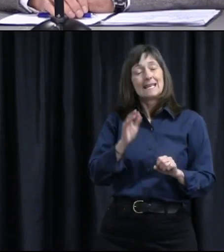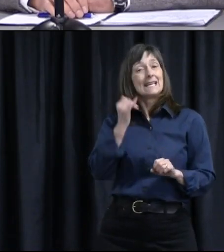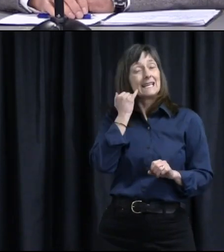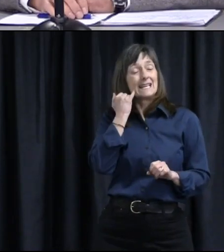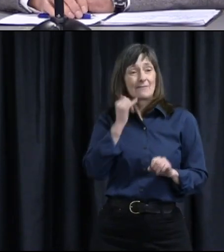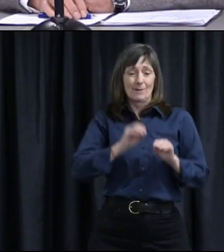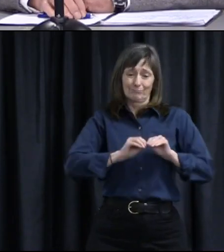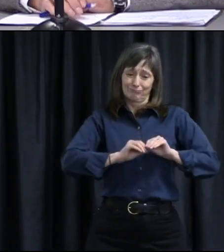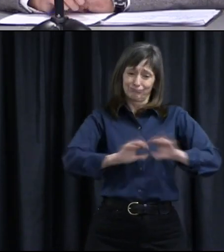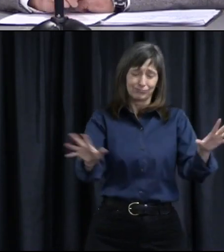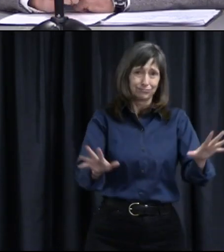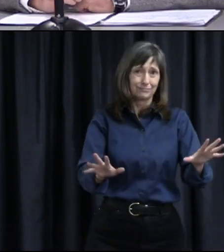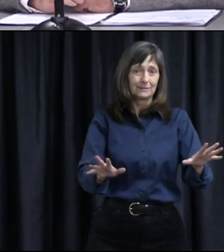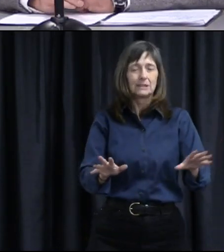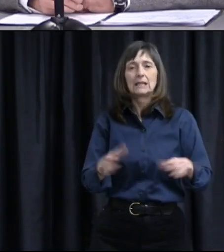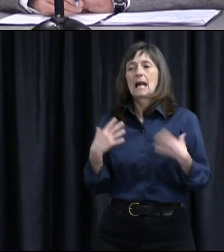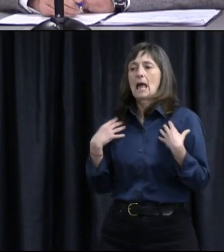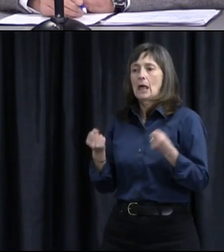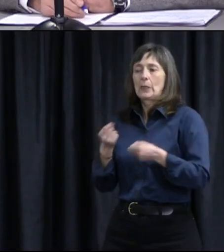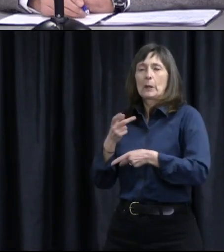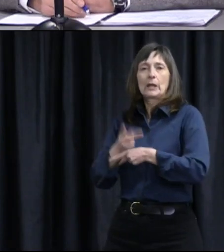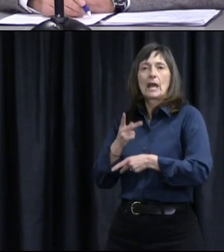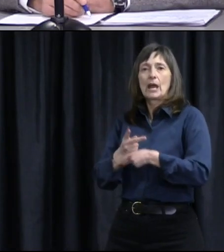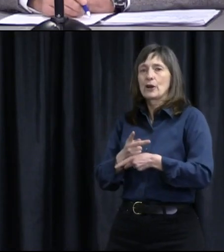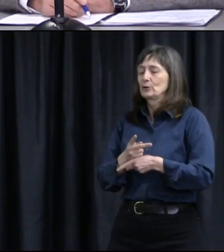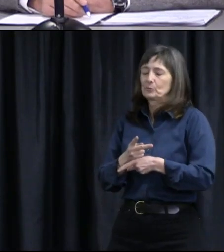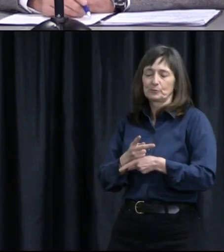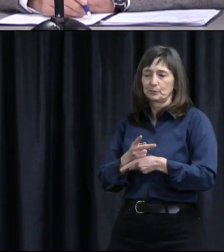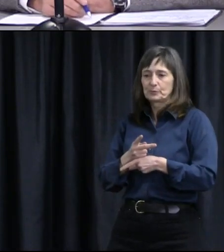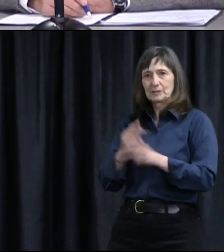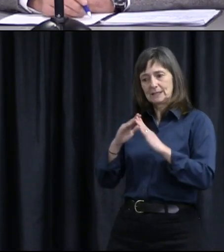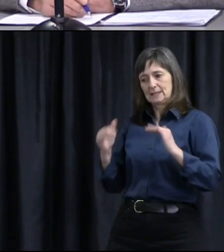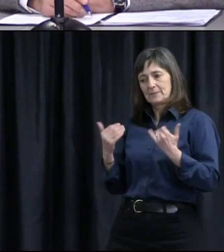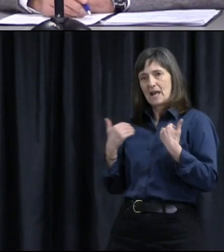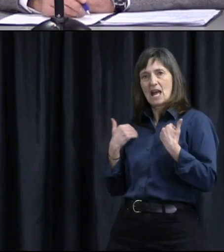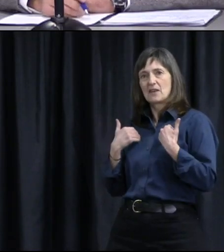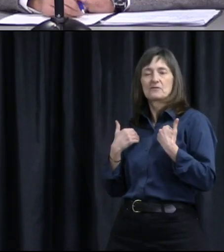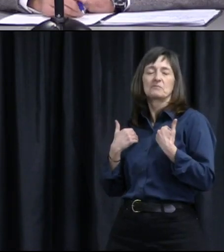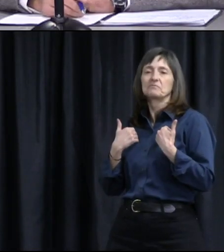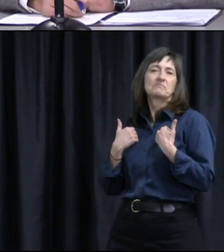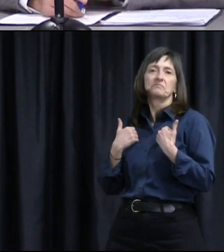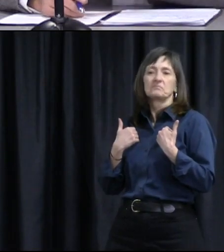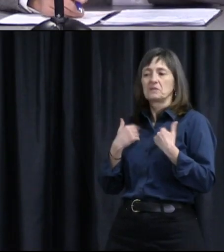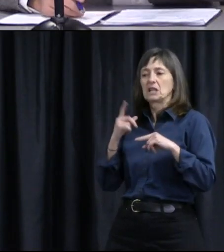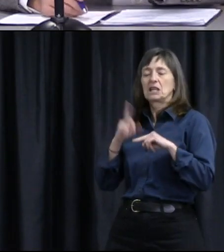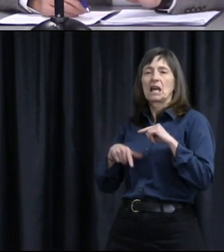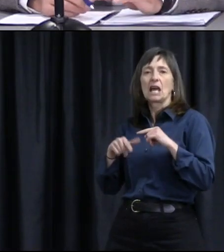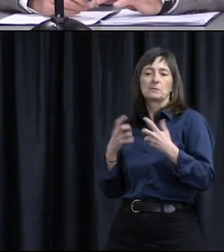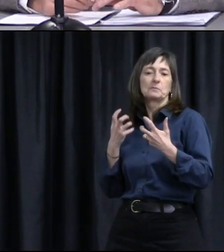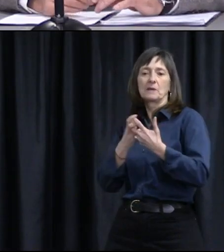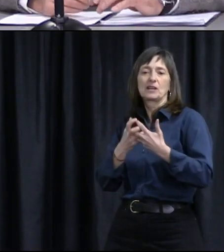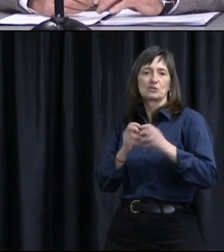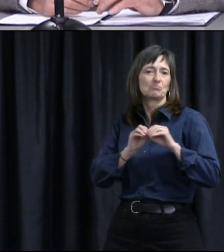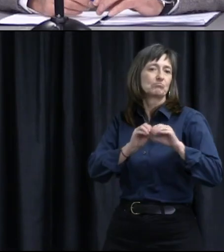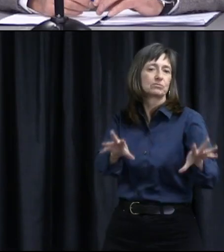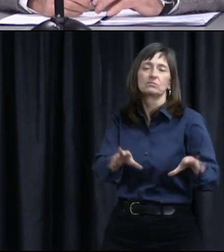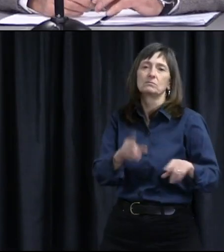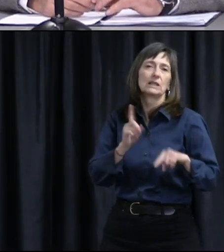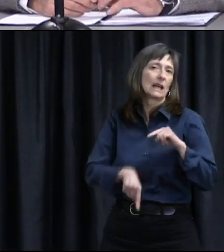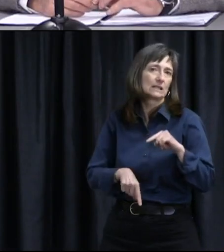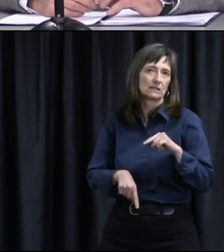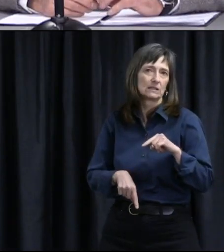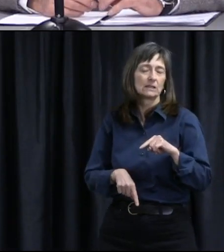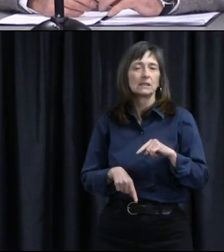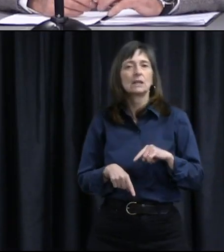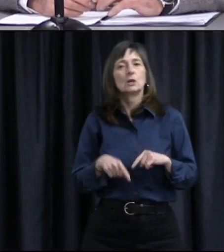be able to fix this for you if this layer of defense does not work. One other thing, we